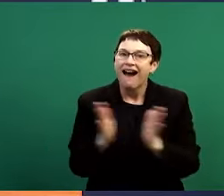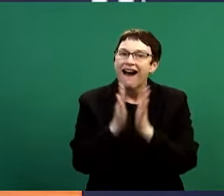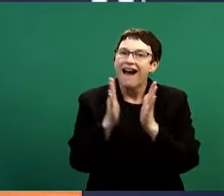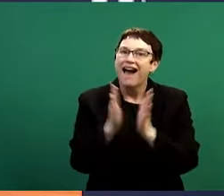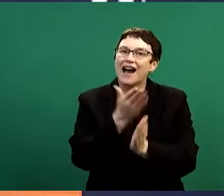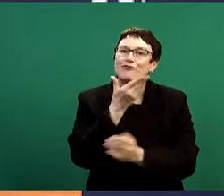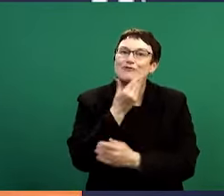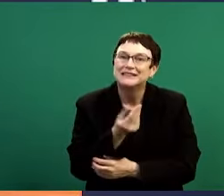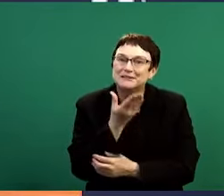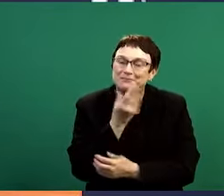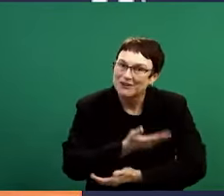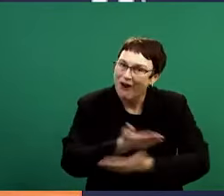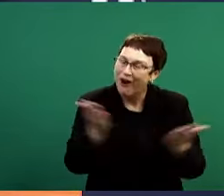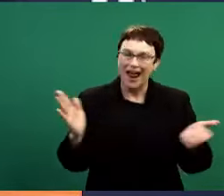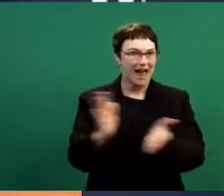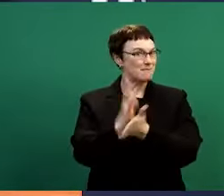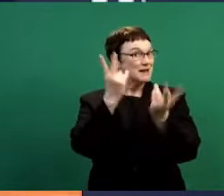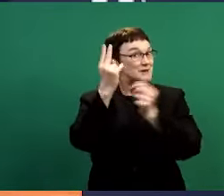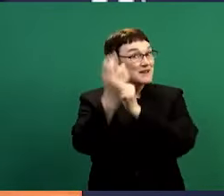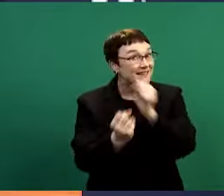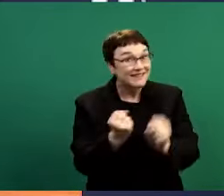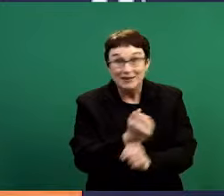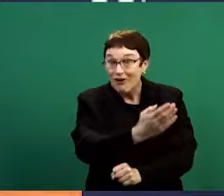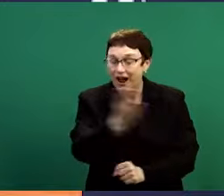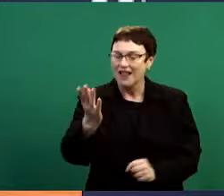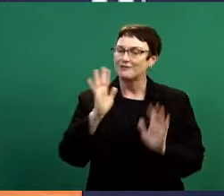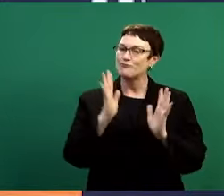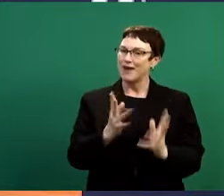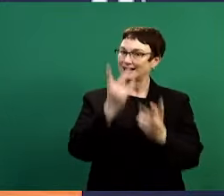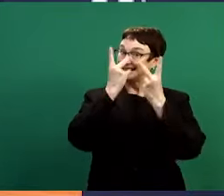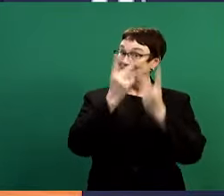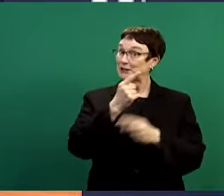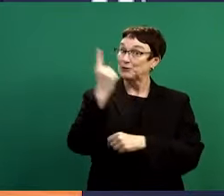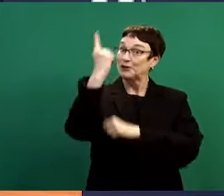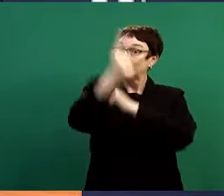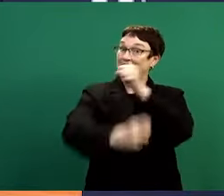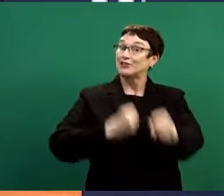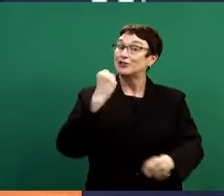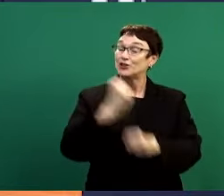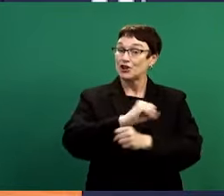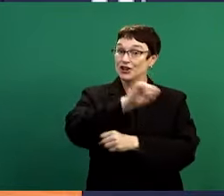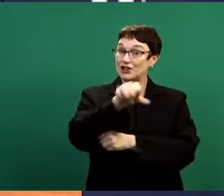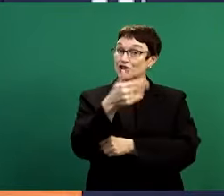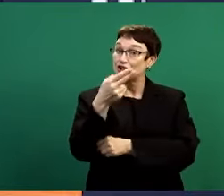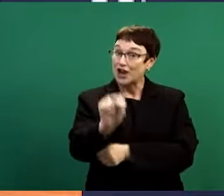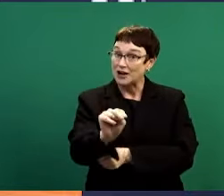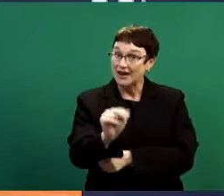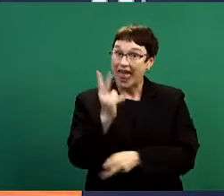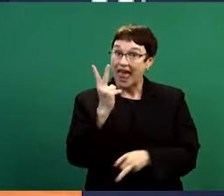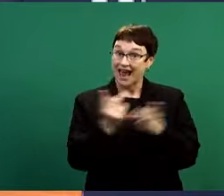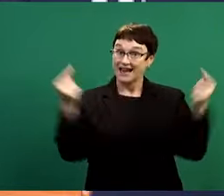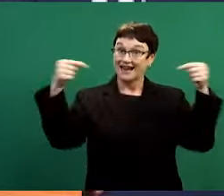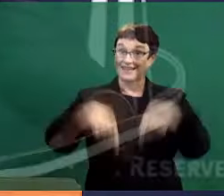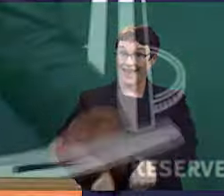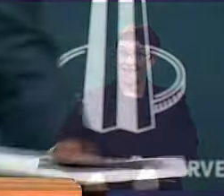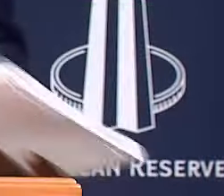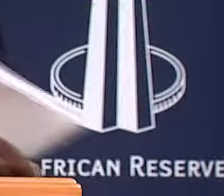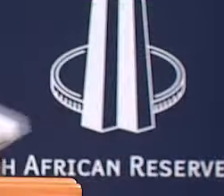Christmas, Happy New Year. We'll see you in January back in the same room. Thank you.